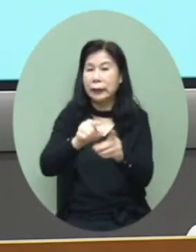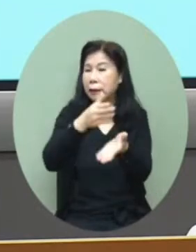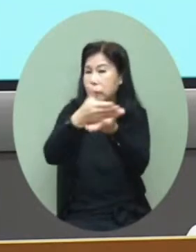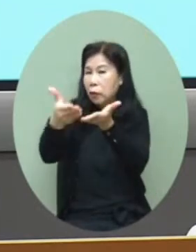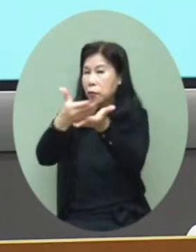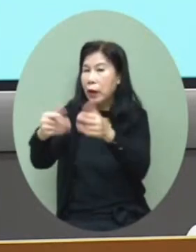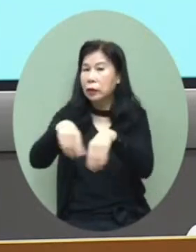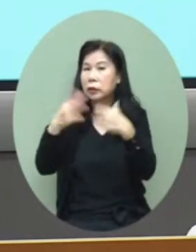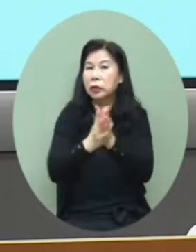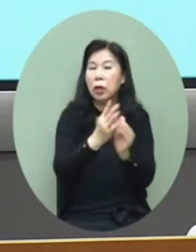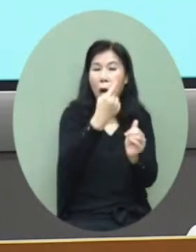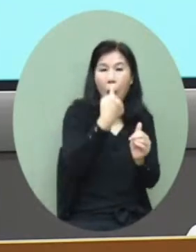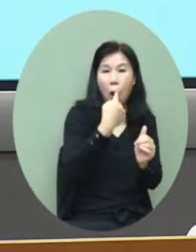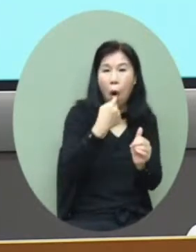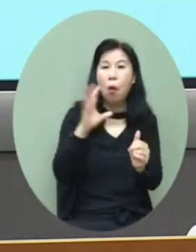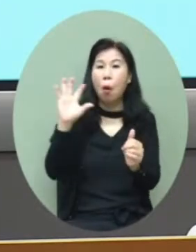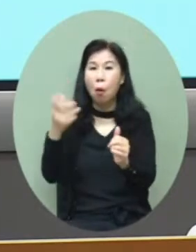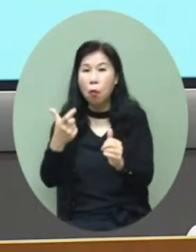to